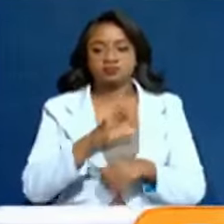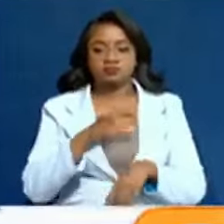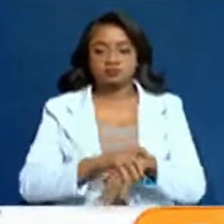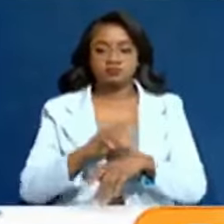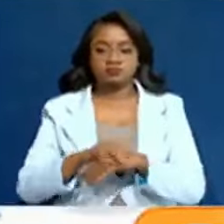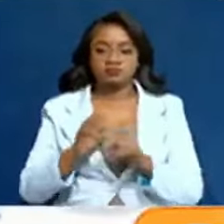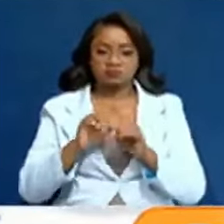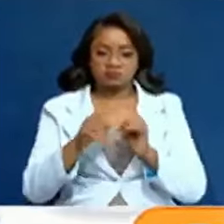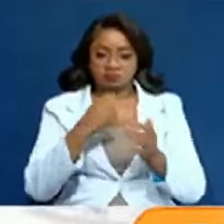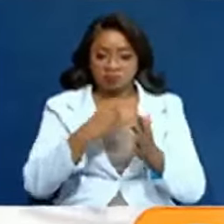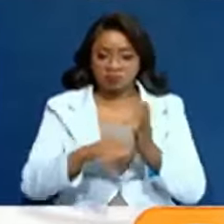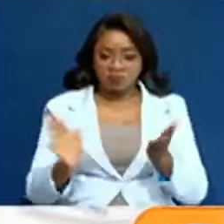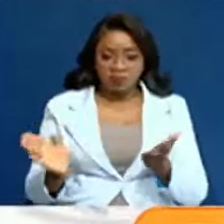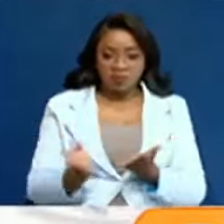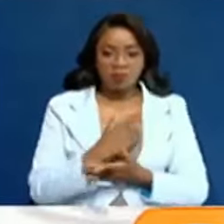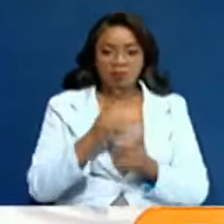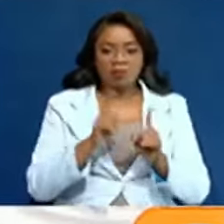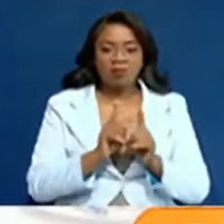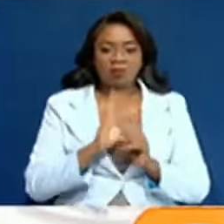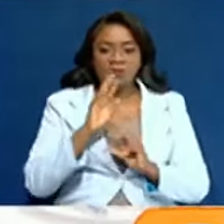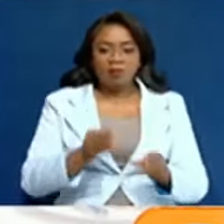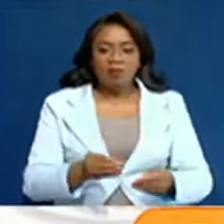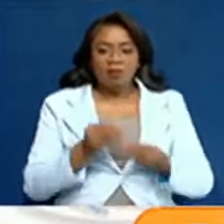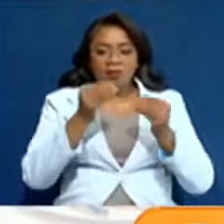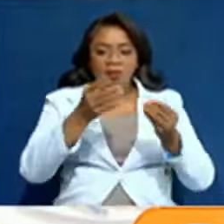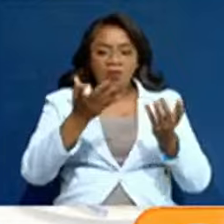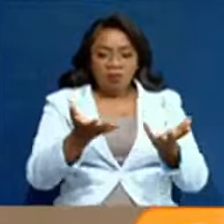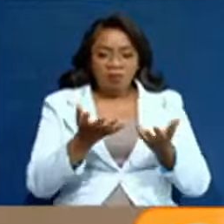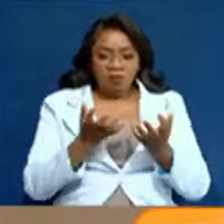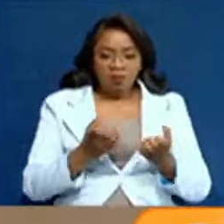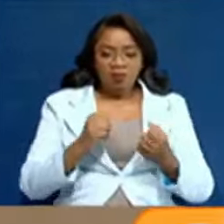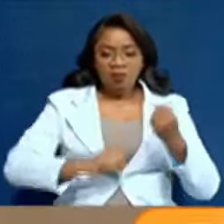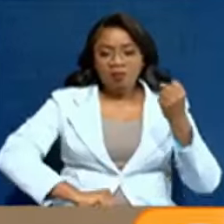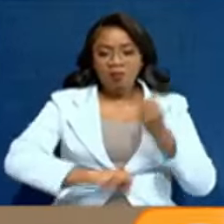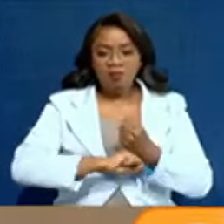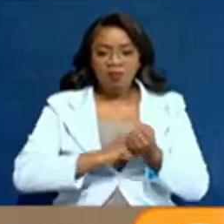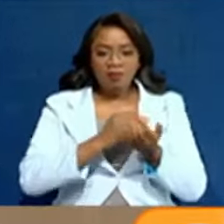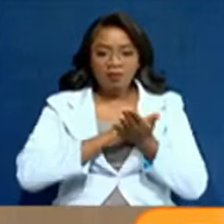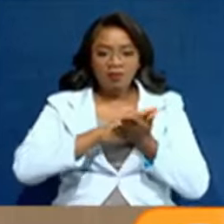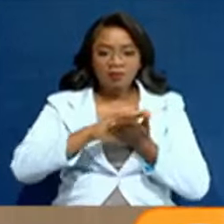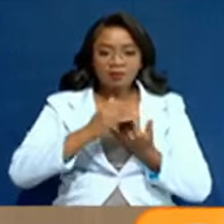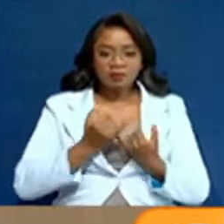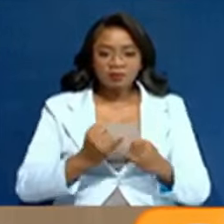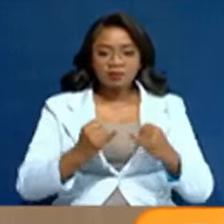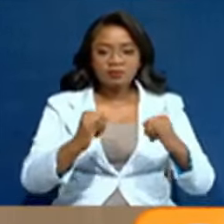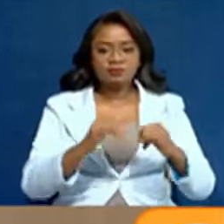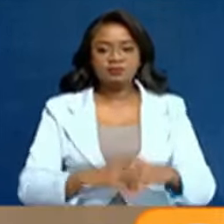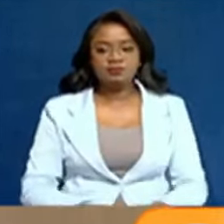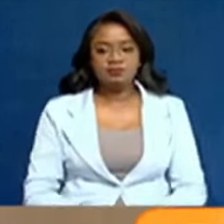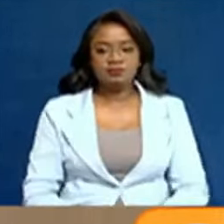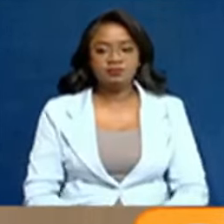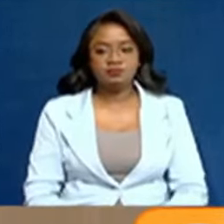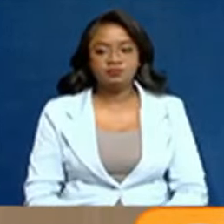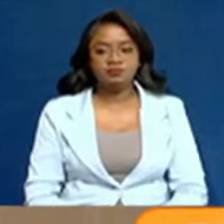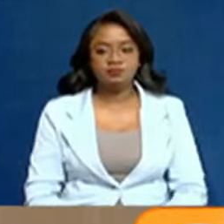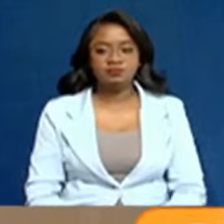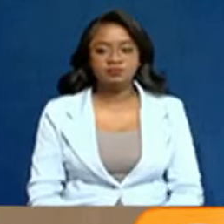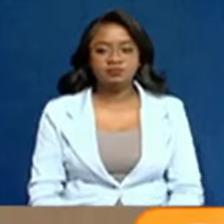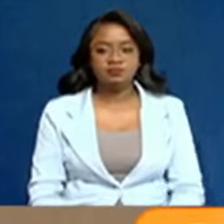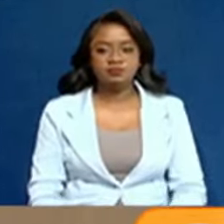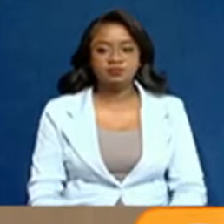tax exemptions and provide the necessary support for the seamless implementation of the loan facility. Good morning.